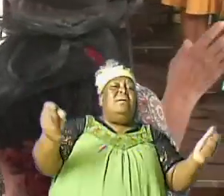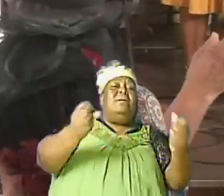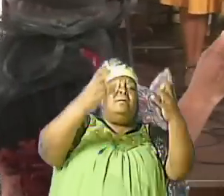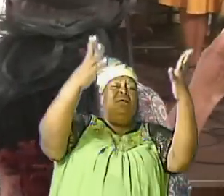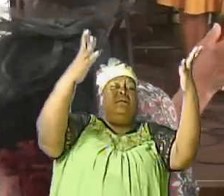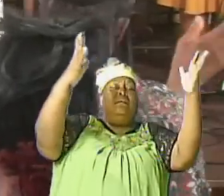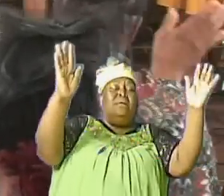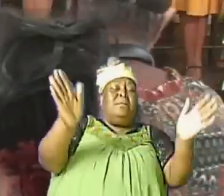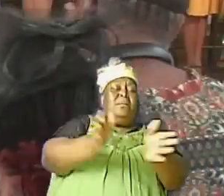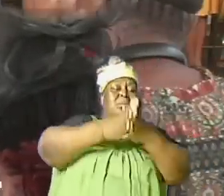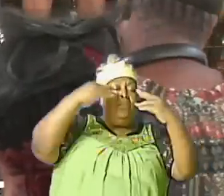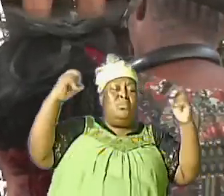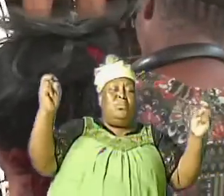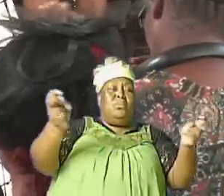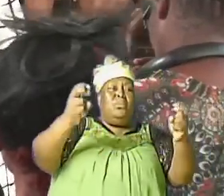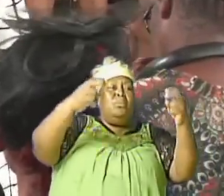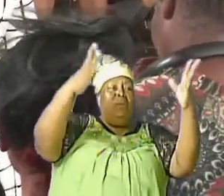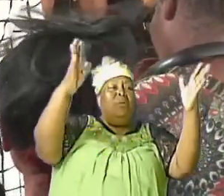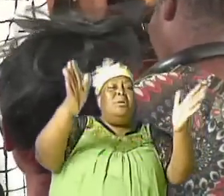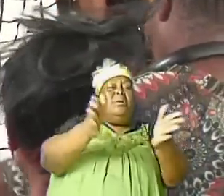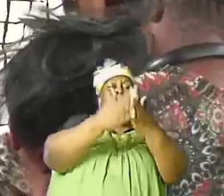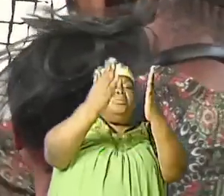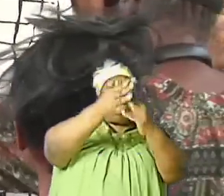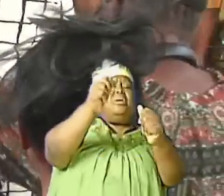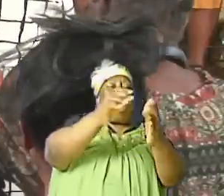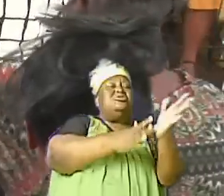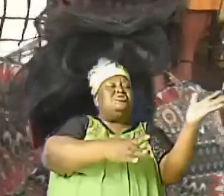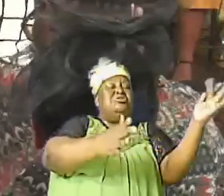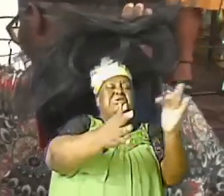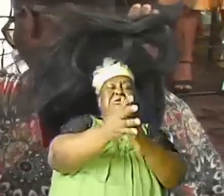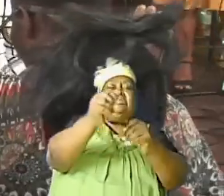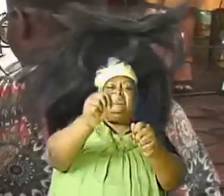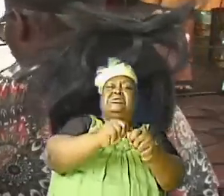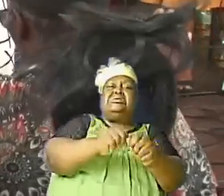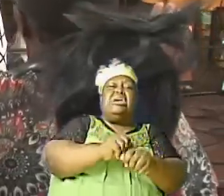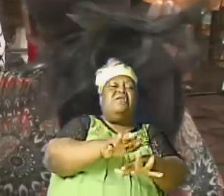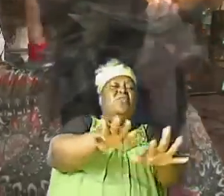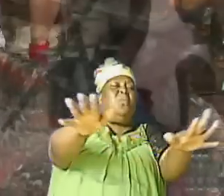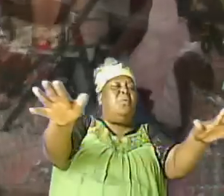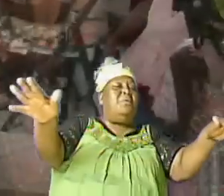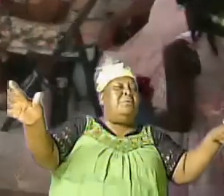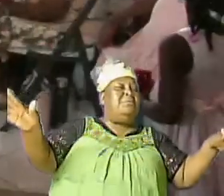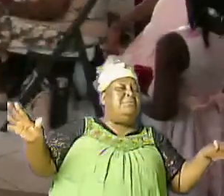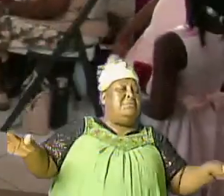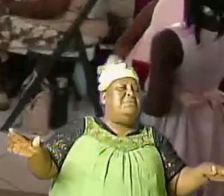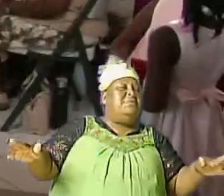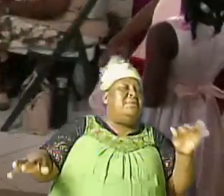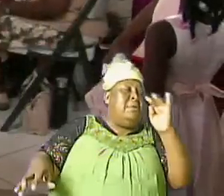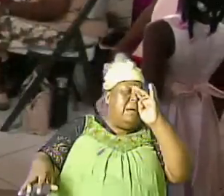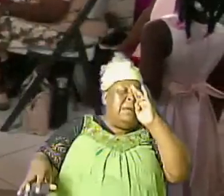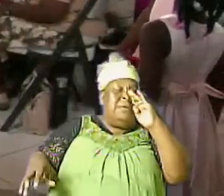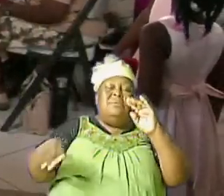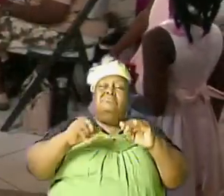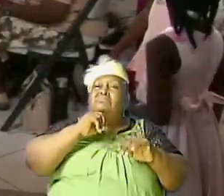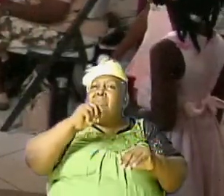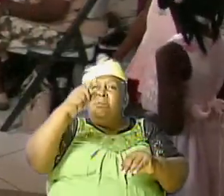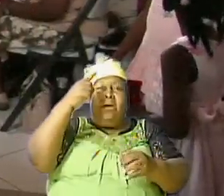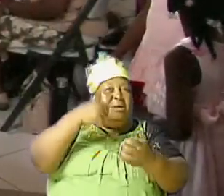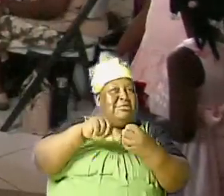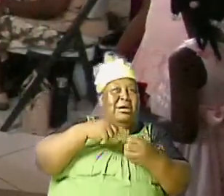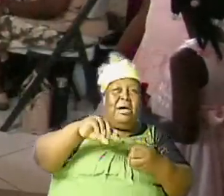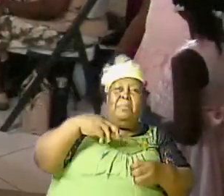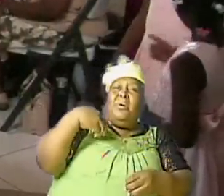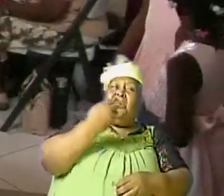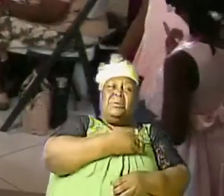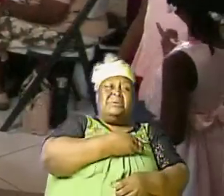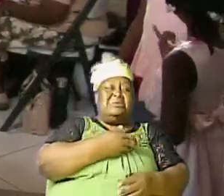Hallelujah. Hallelujah. Praise the Lord, everybody. Praise the Lord, everybody. It's not about us that are